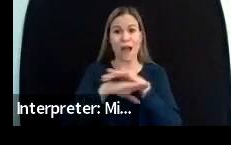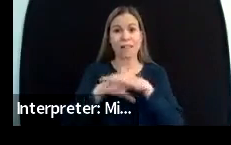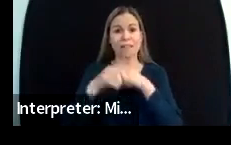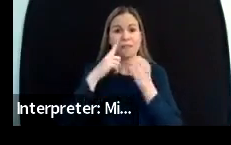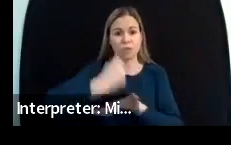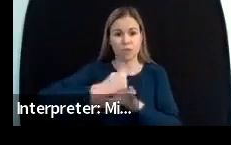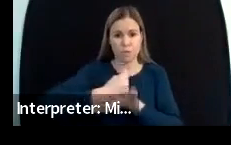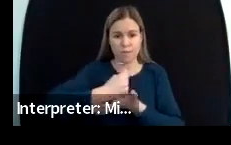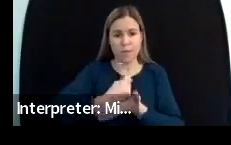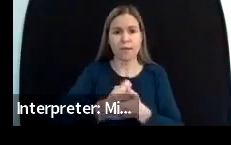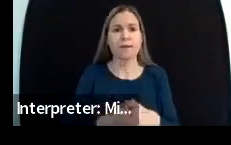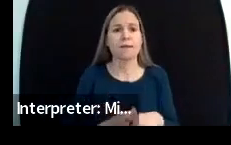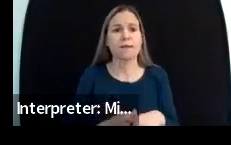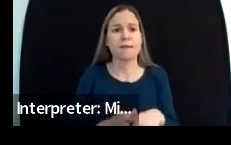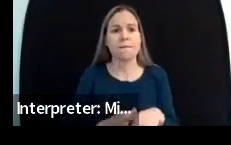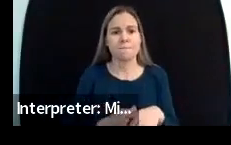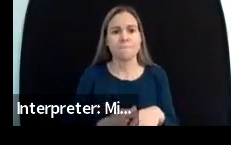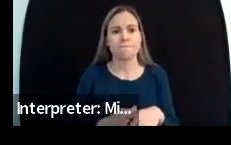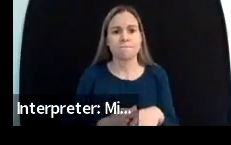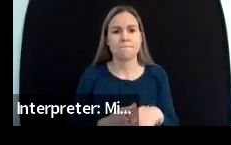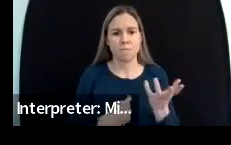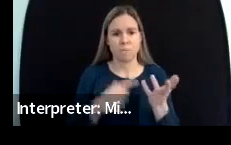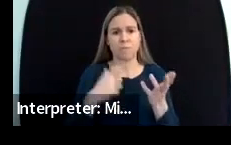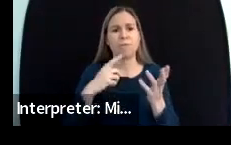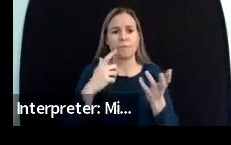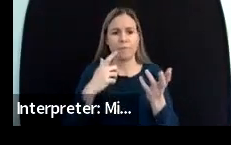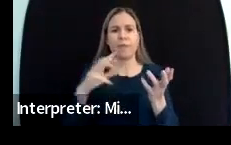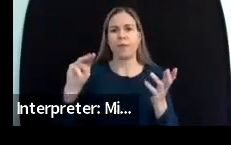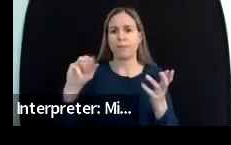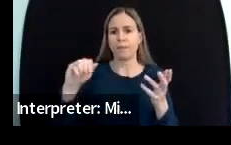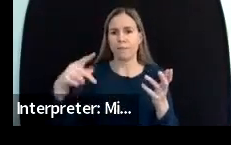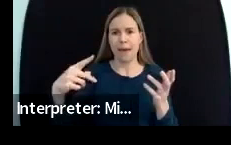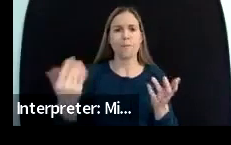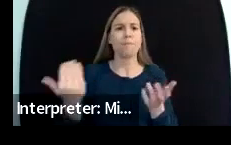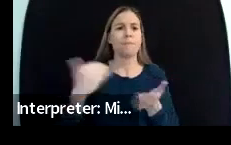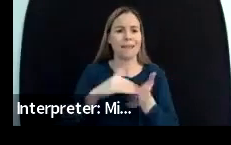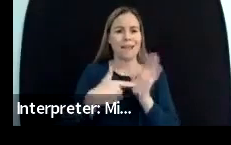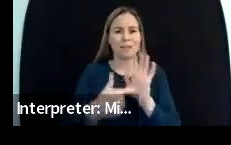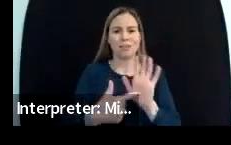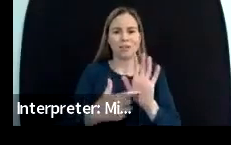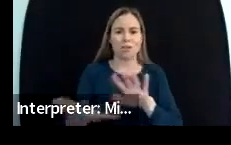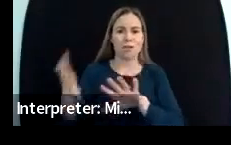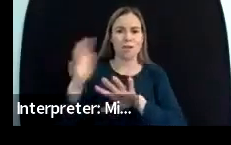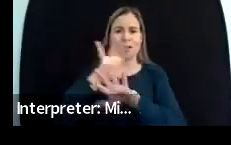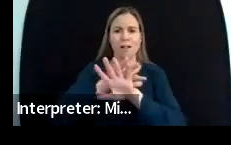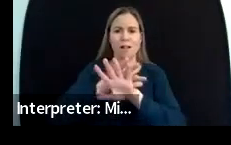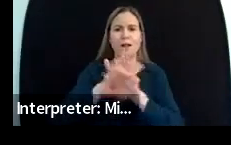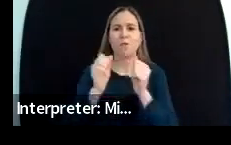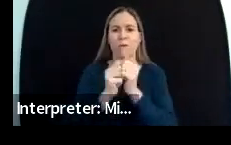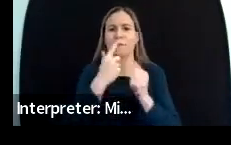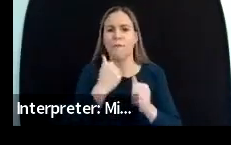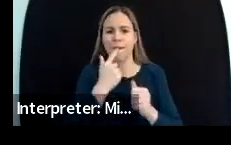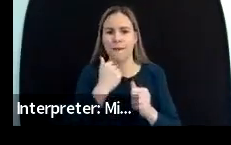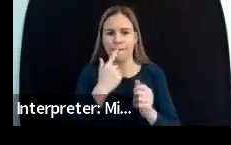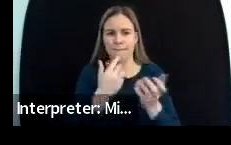doctors' offices. So then this map is now overlaid with those that red